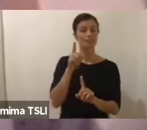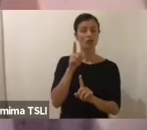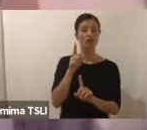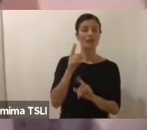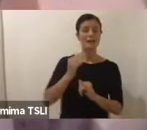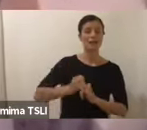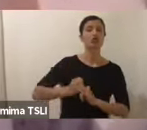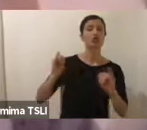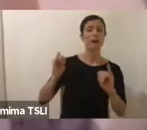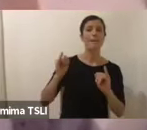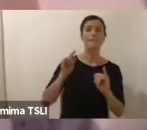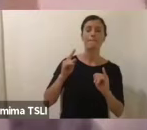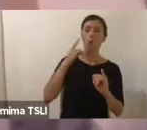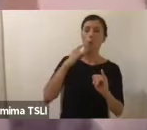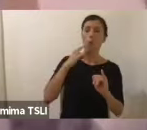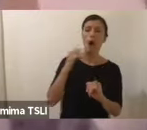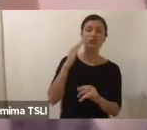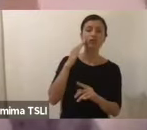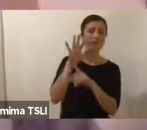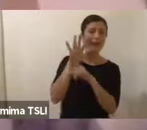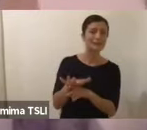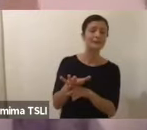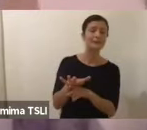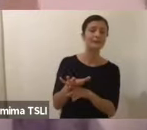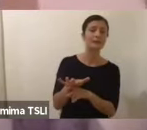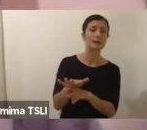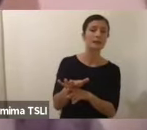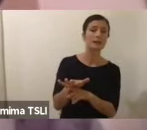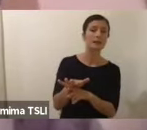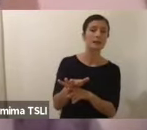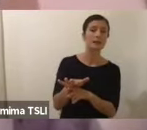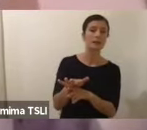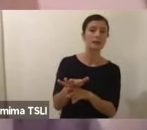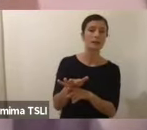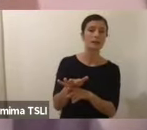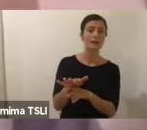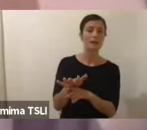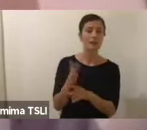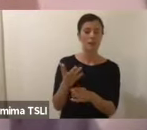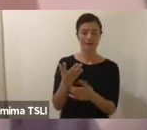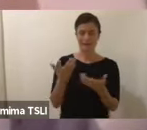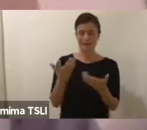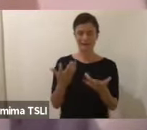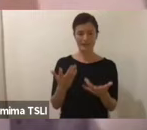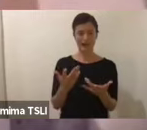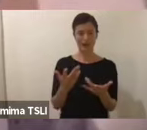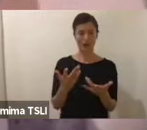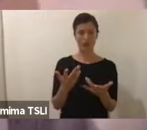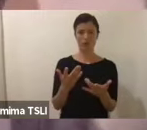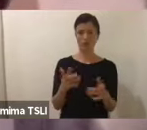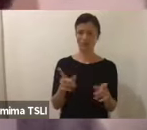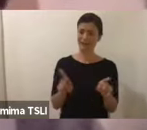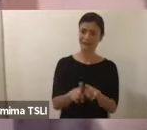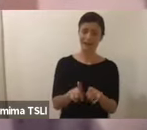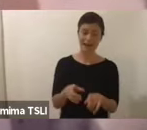it seems to be being used all over the place now uh it seems like every white person is a white supremacist deep down except they don't know it